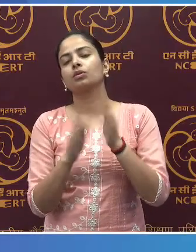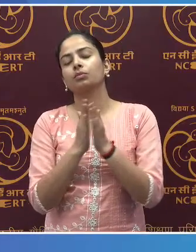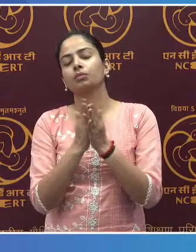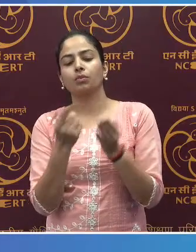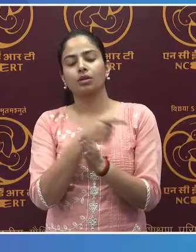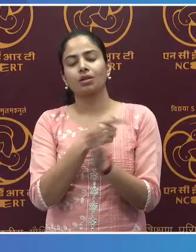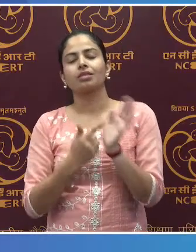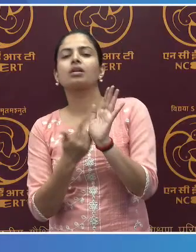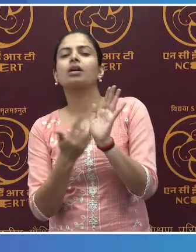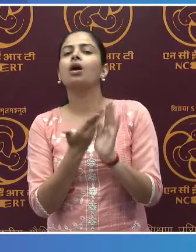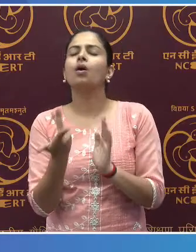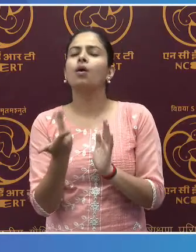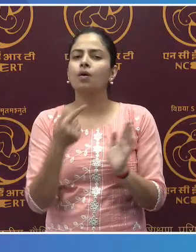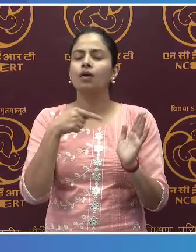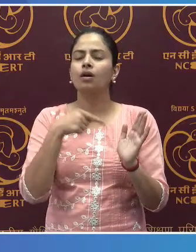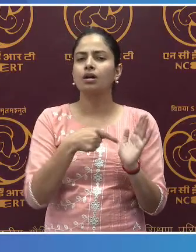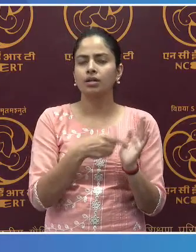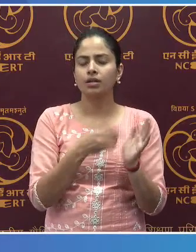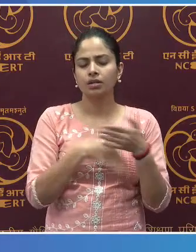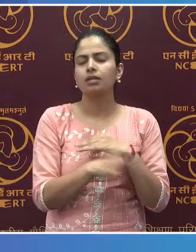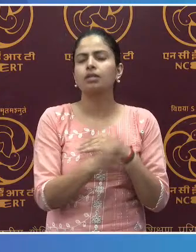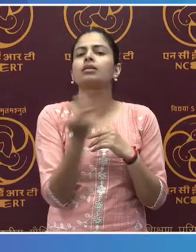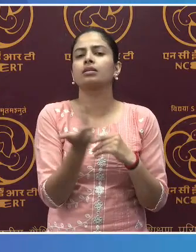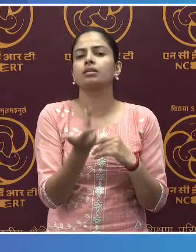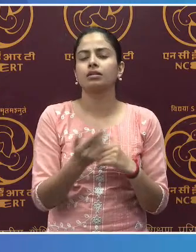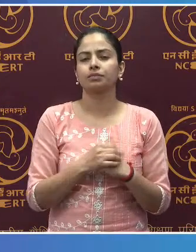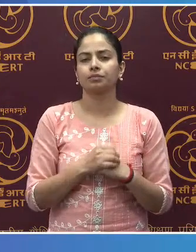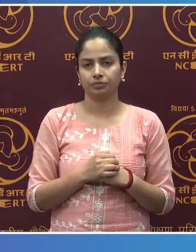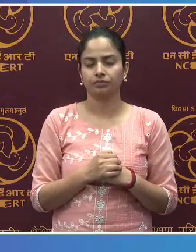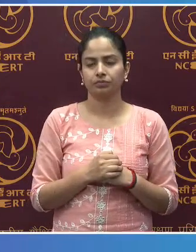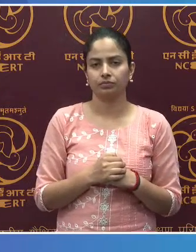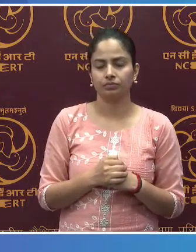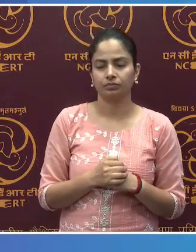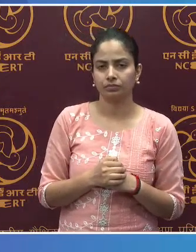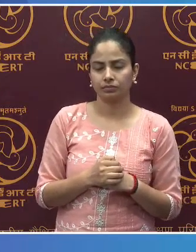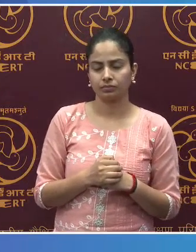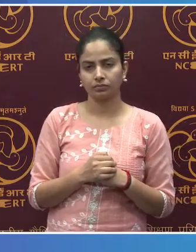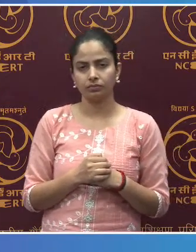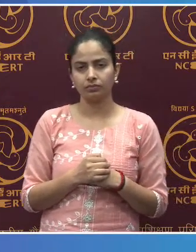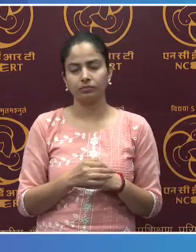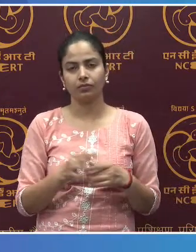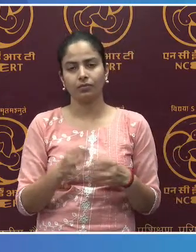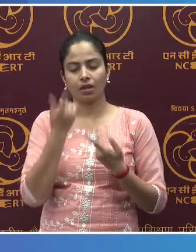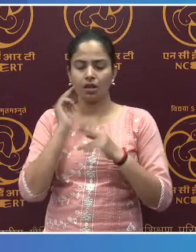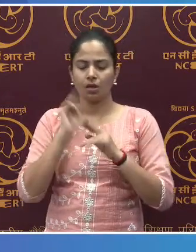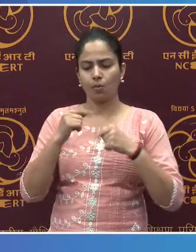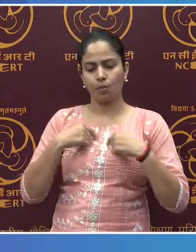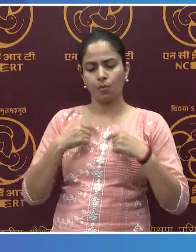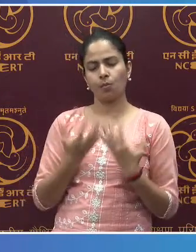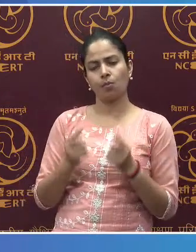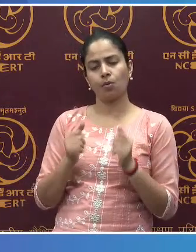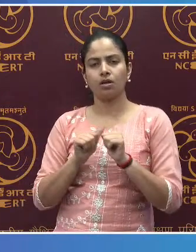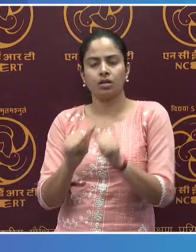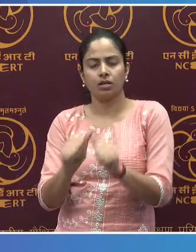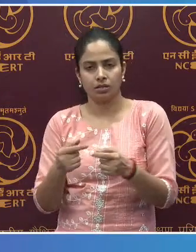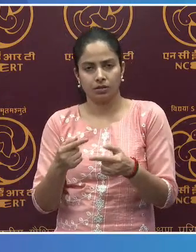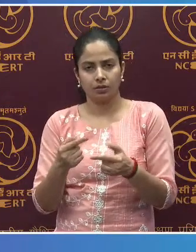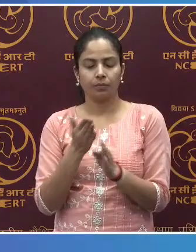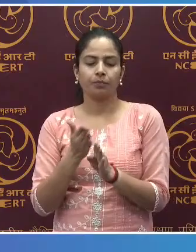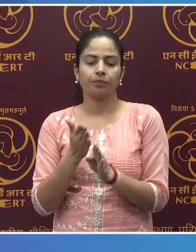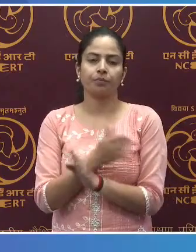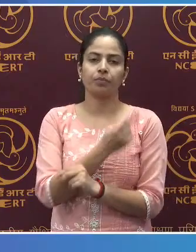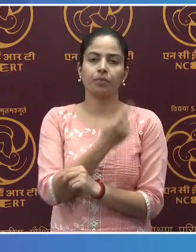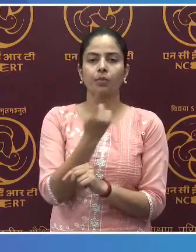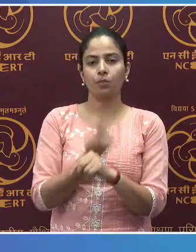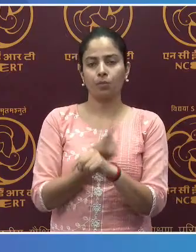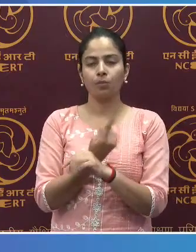that matter. What exactly is there in them? So, in order to deal the question that you are stated here, slightly I will be taking 1 minute in